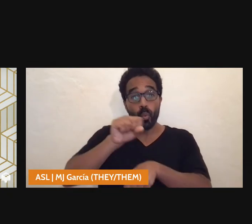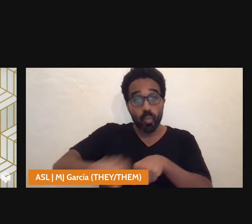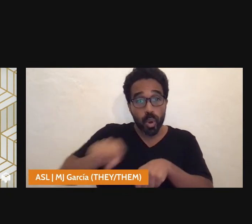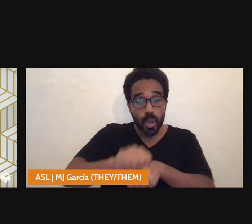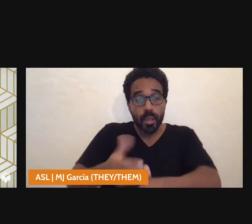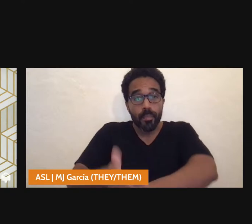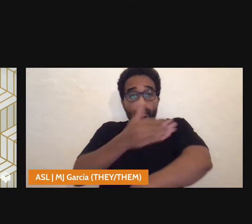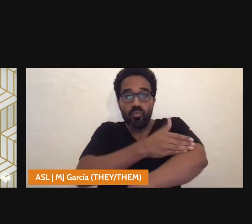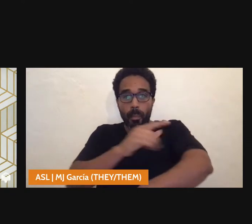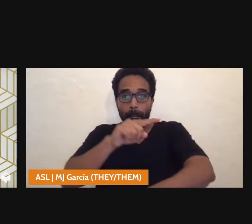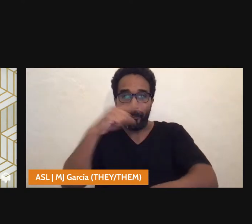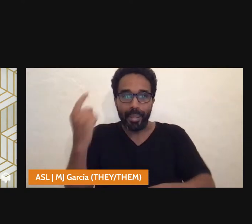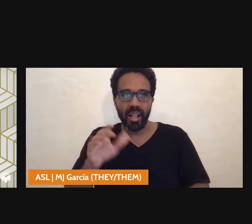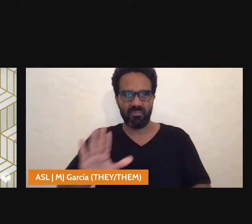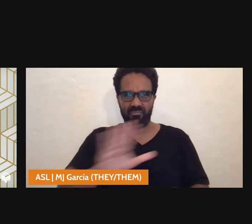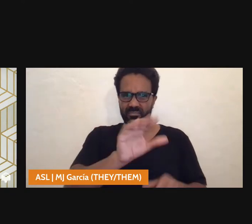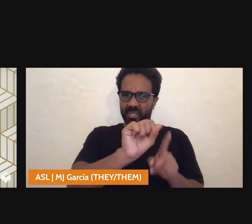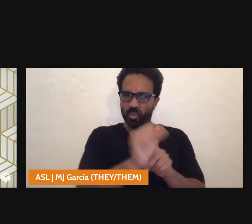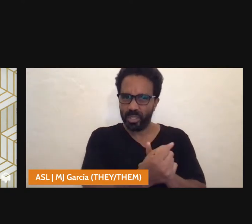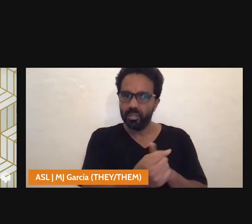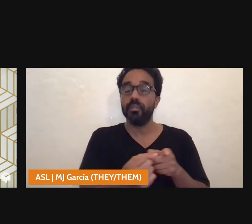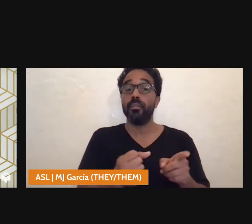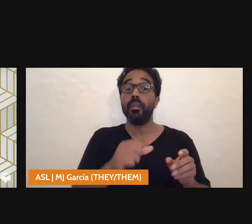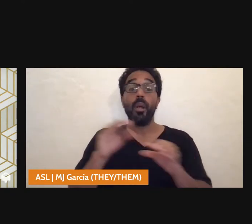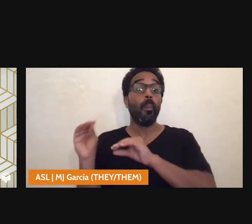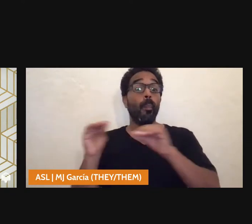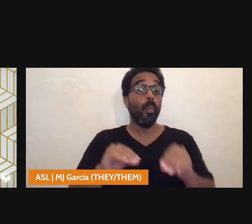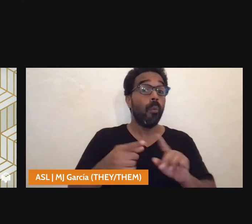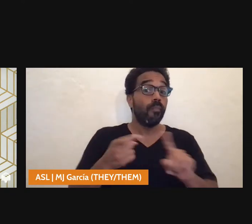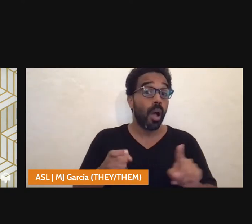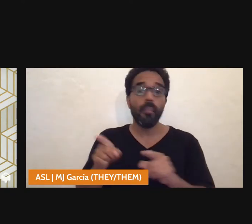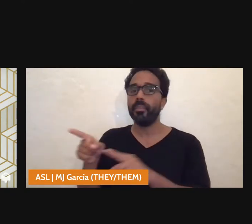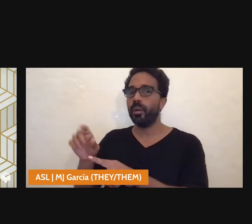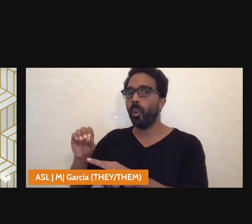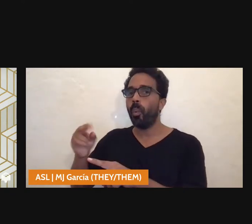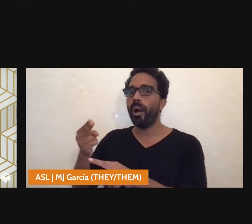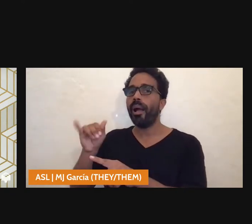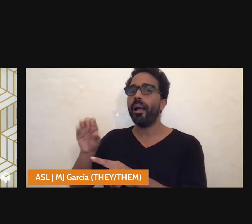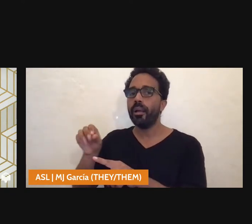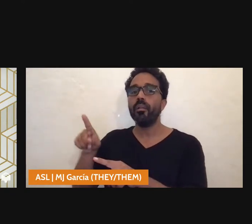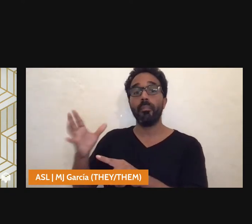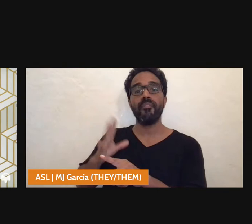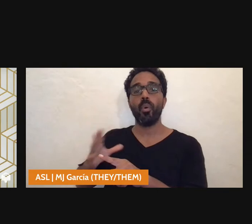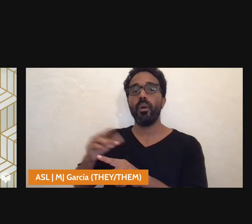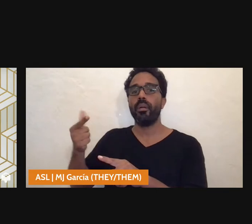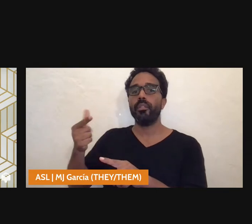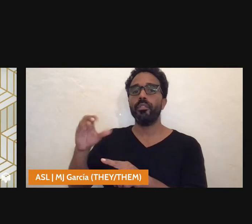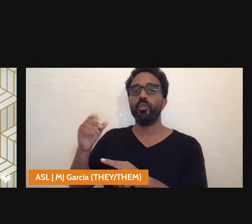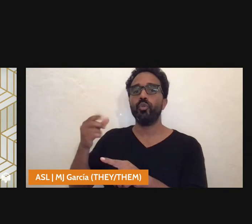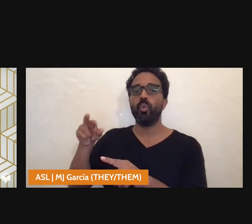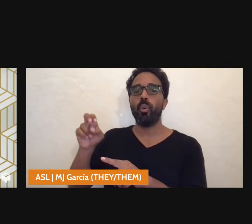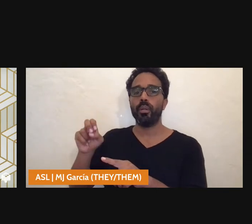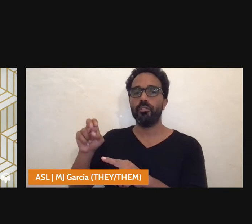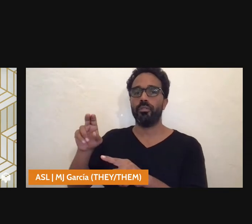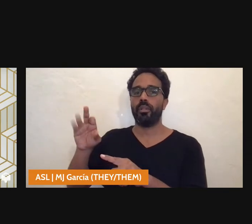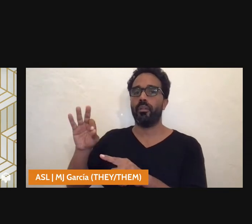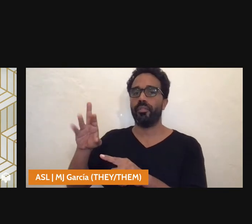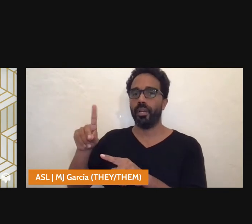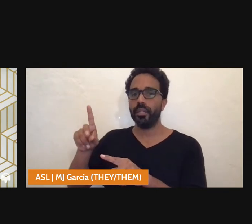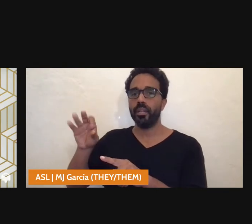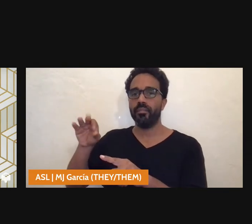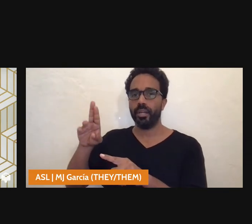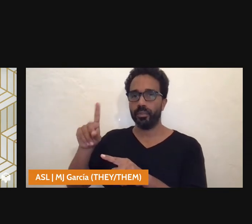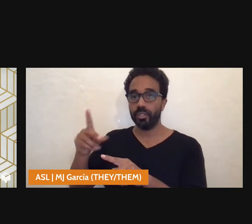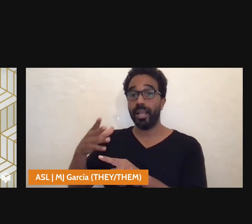She moved here from Ohio, where she previously was at the George Fund Foundation, and before that, the Greater